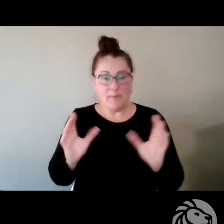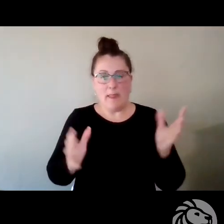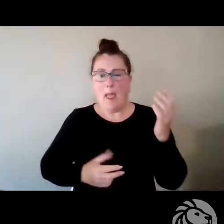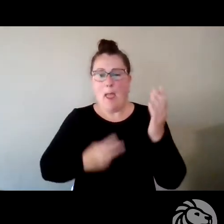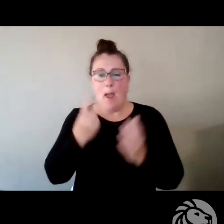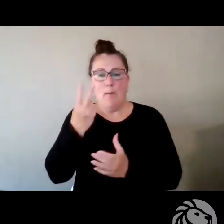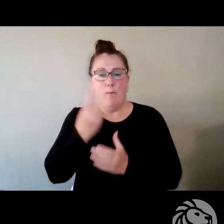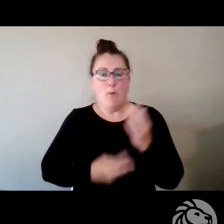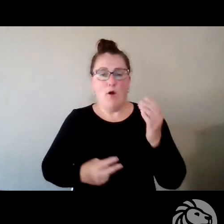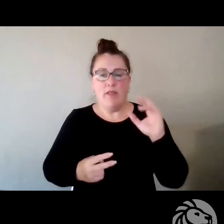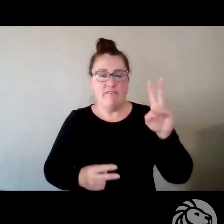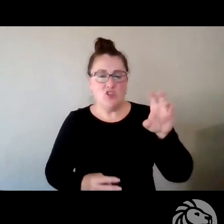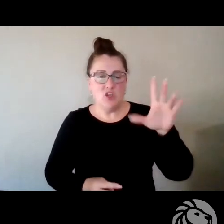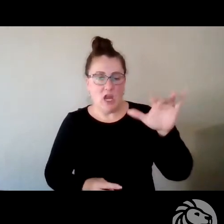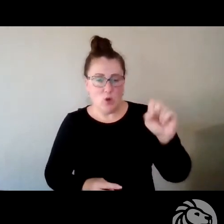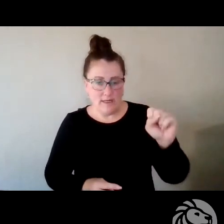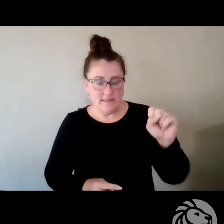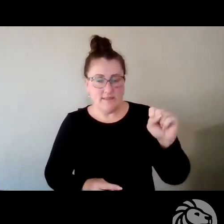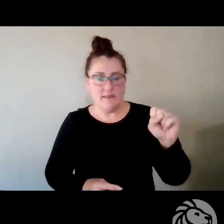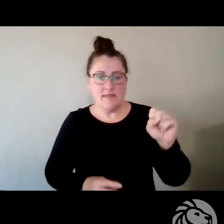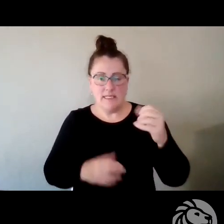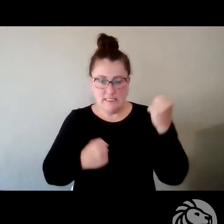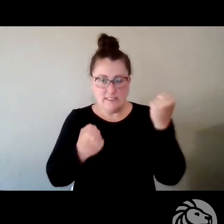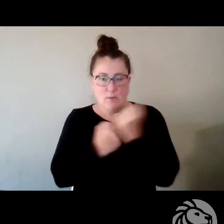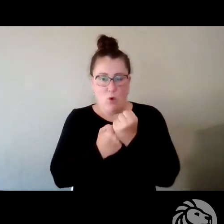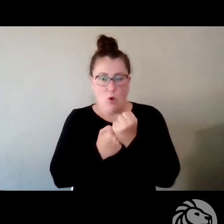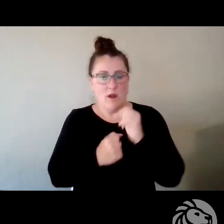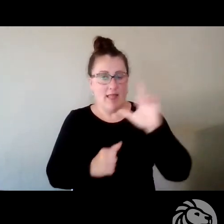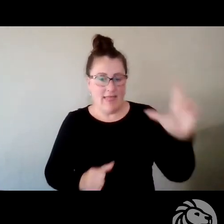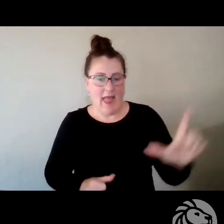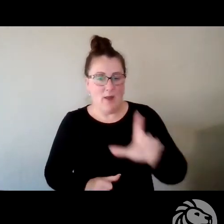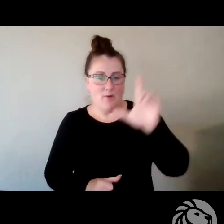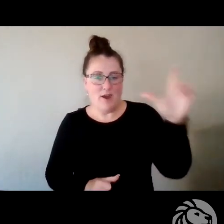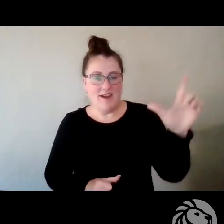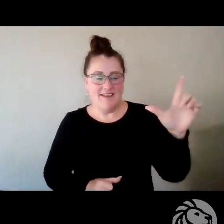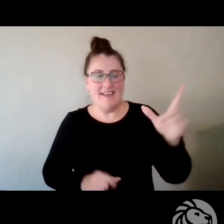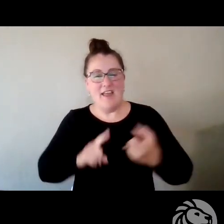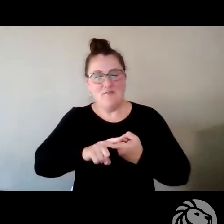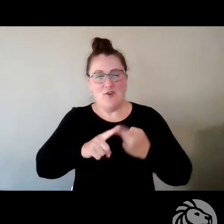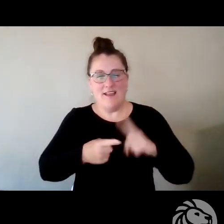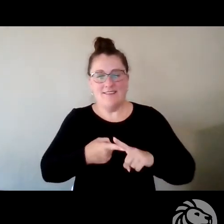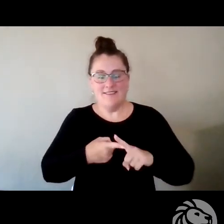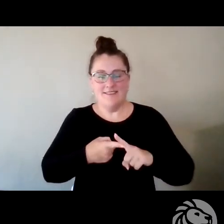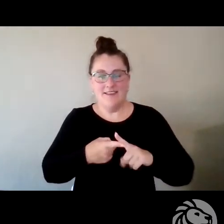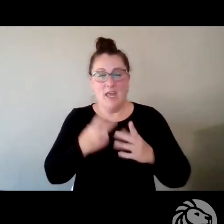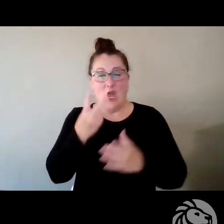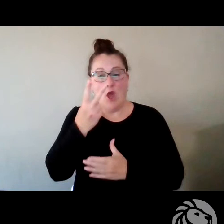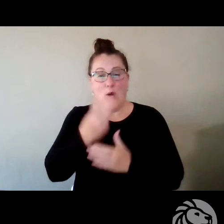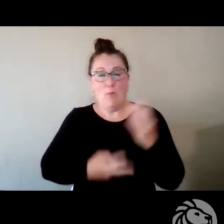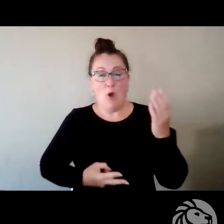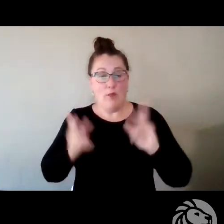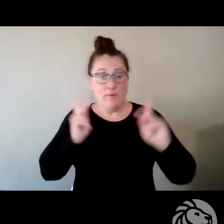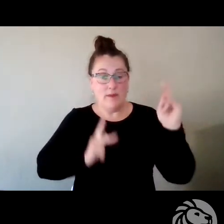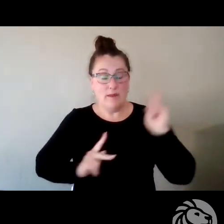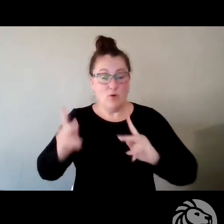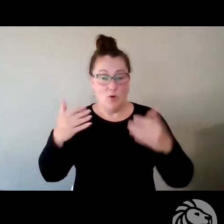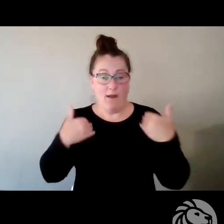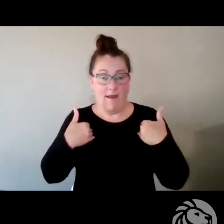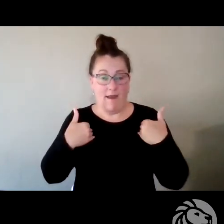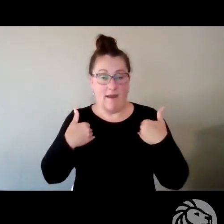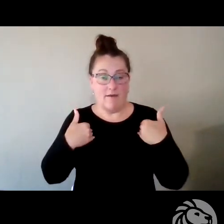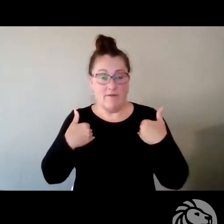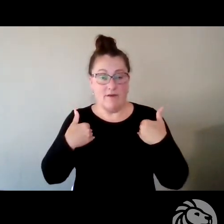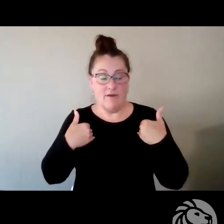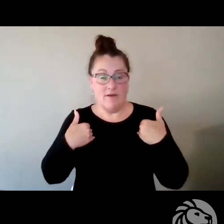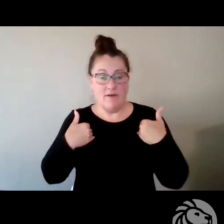visionaries, both supporters of the library and friends, both folks who have and